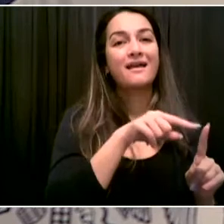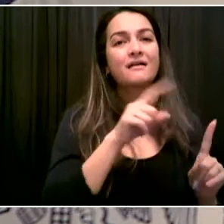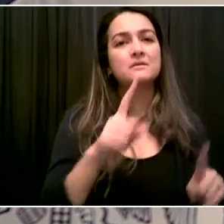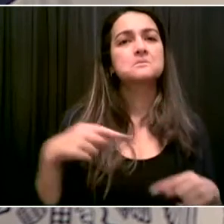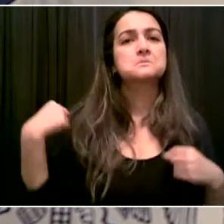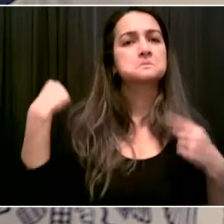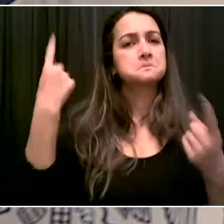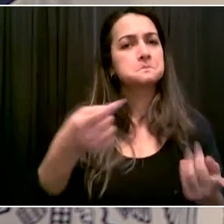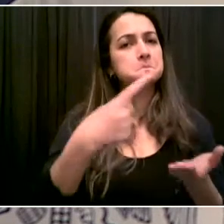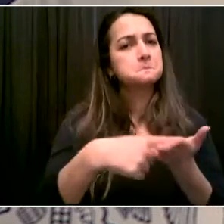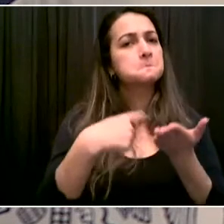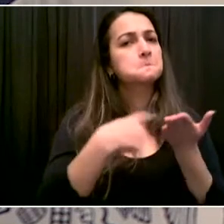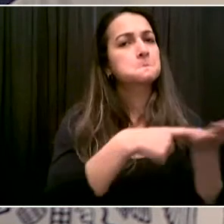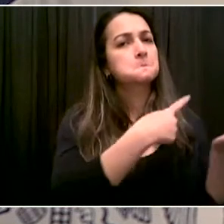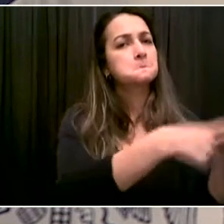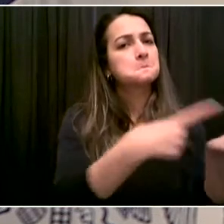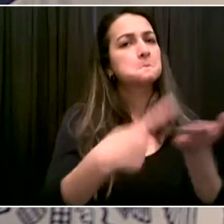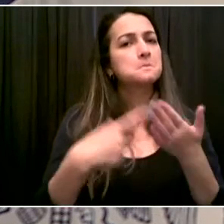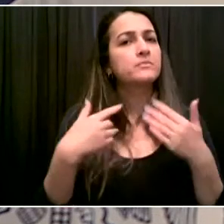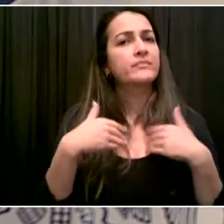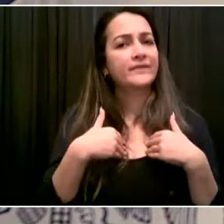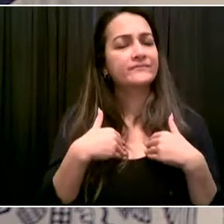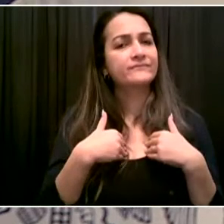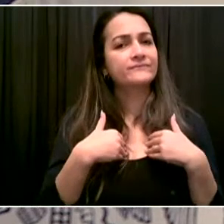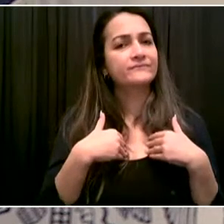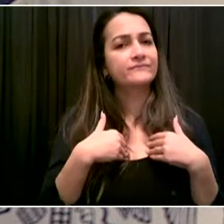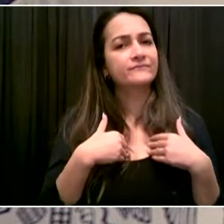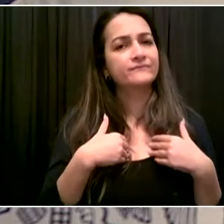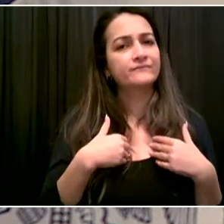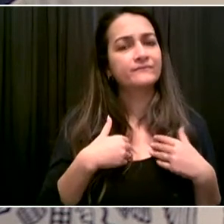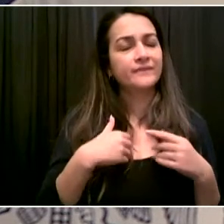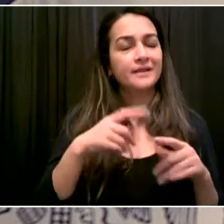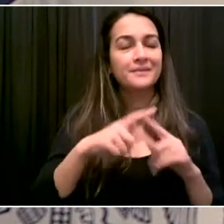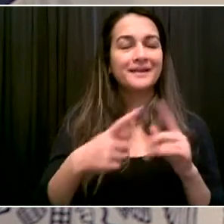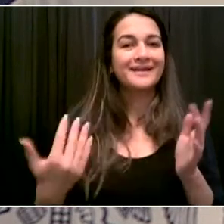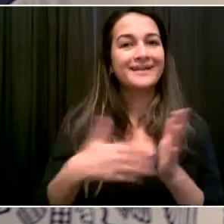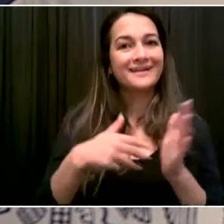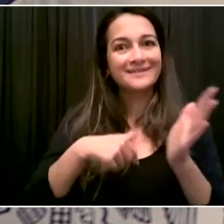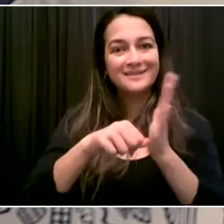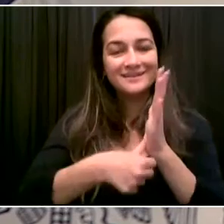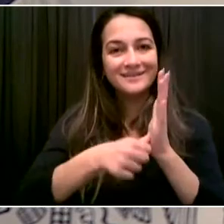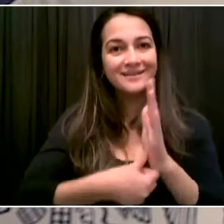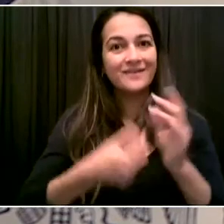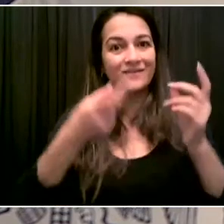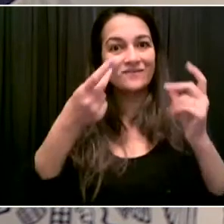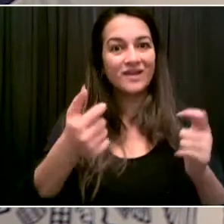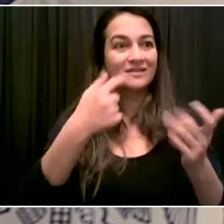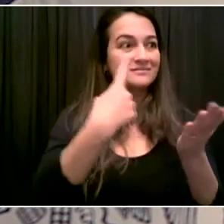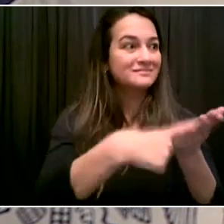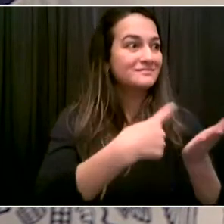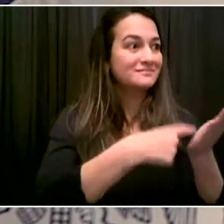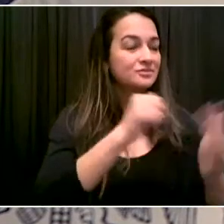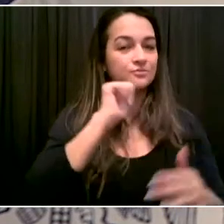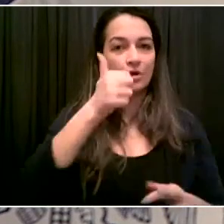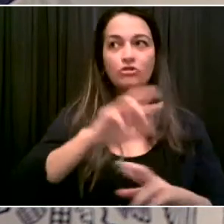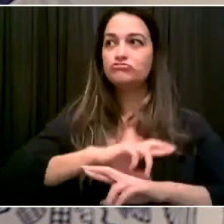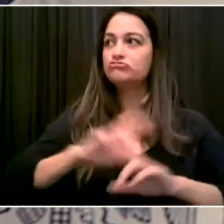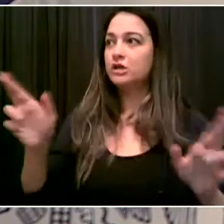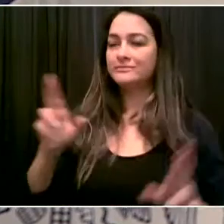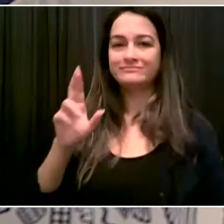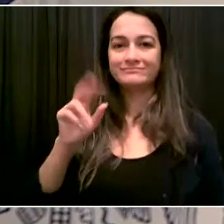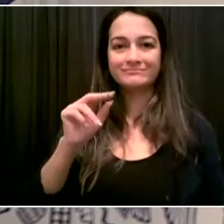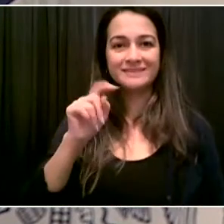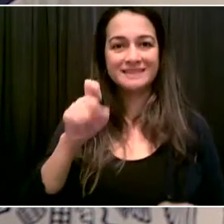the optimism or the sort of idealism of saying, can